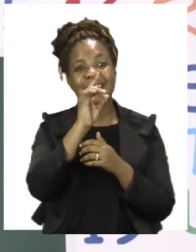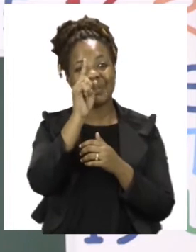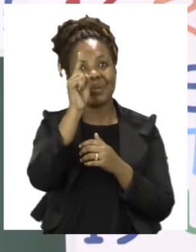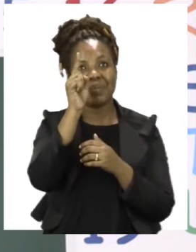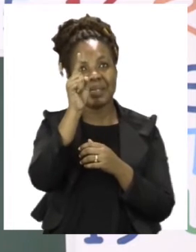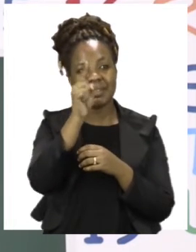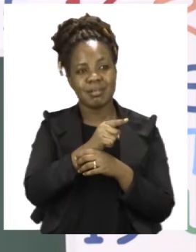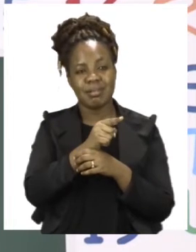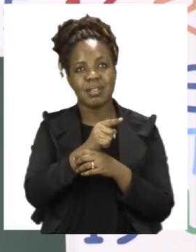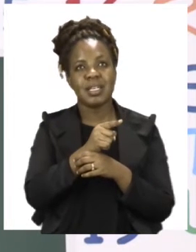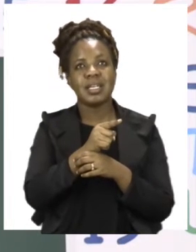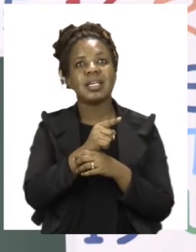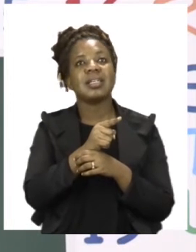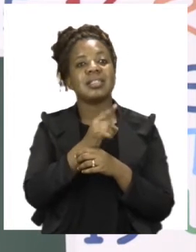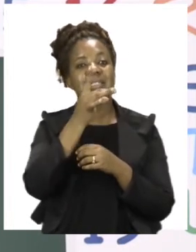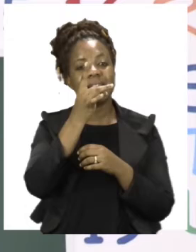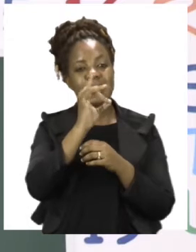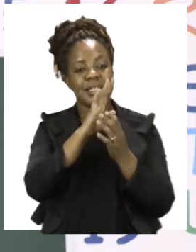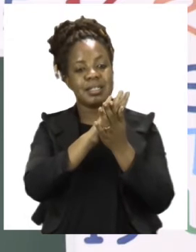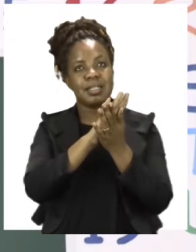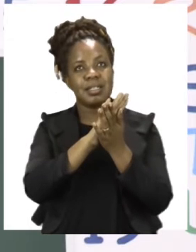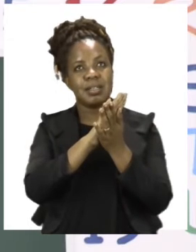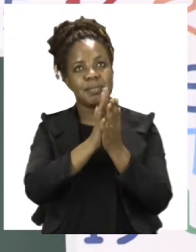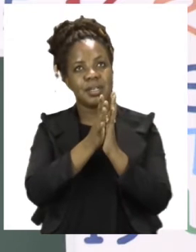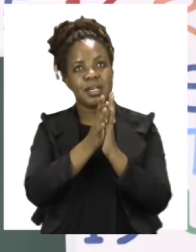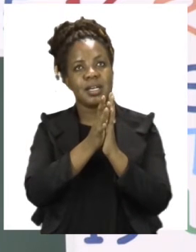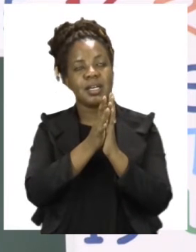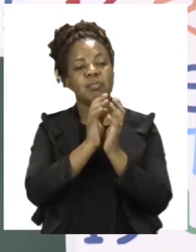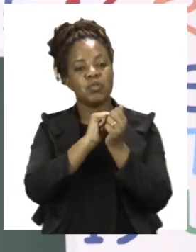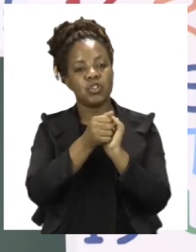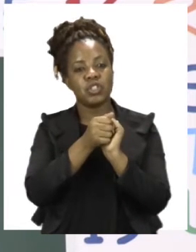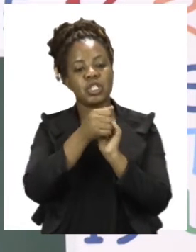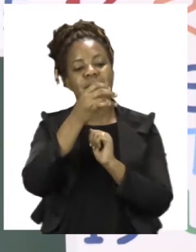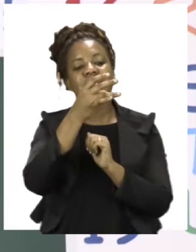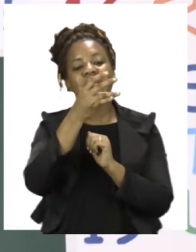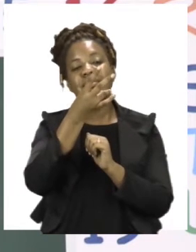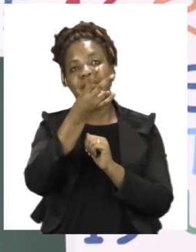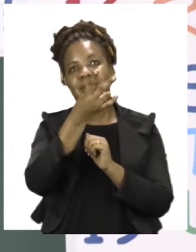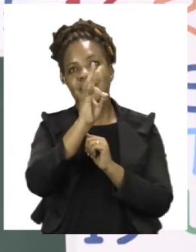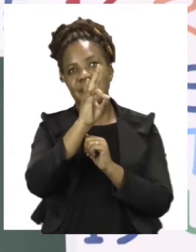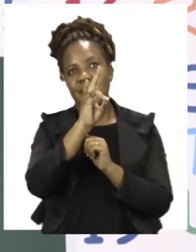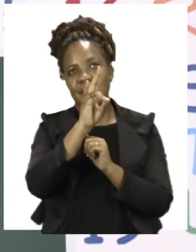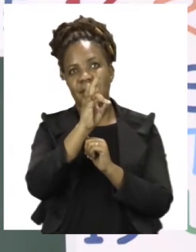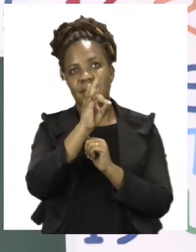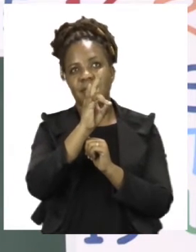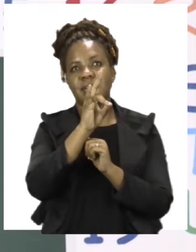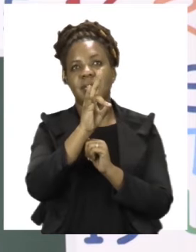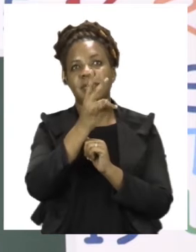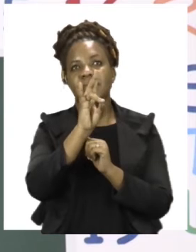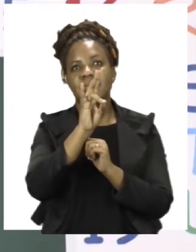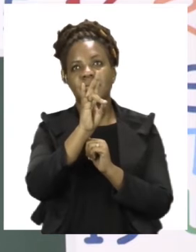take 1 from his bag, cross it out, and write the new number, which is the